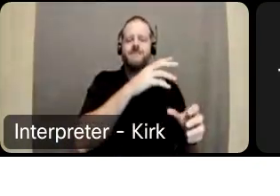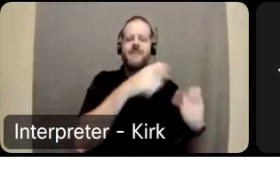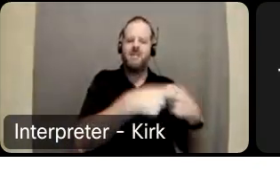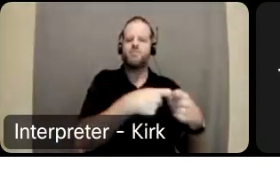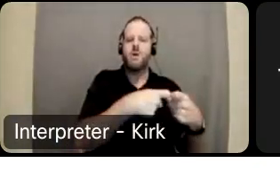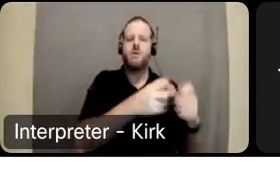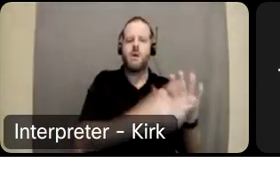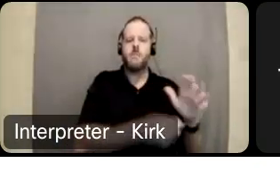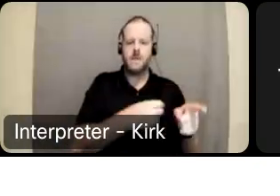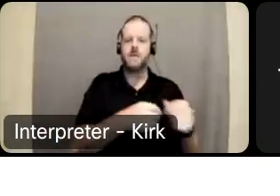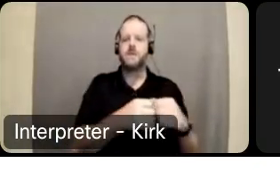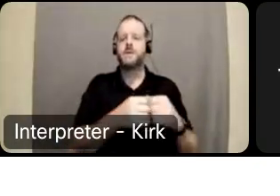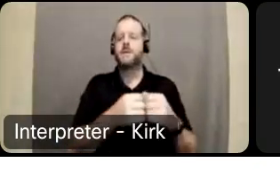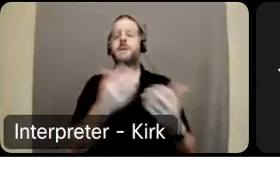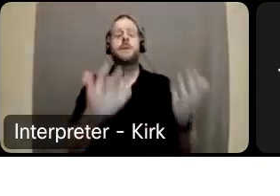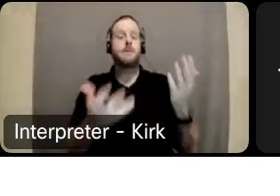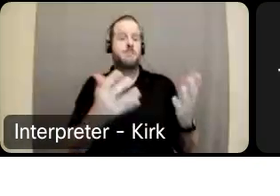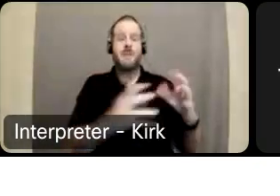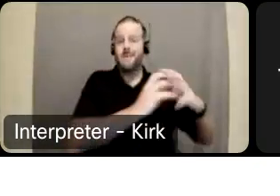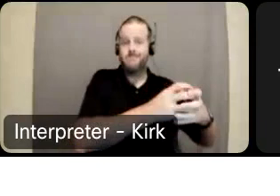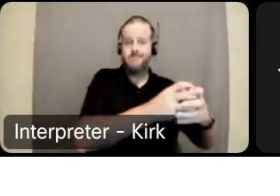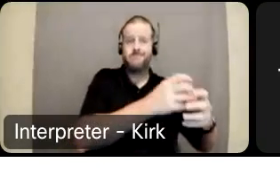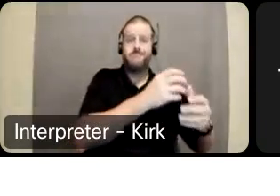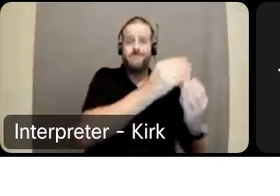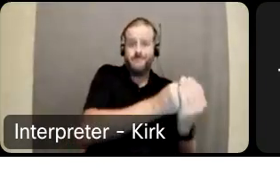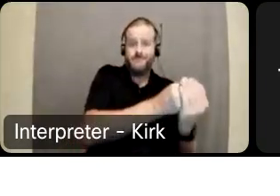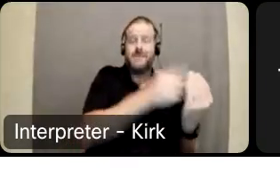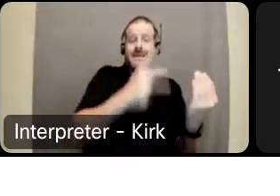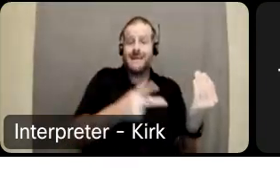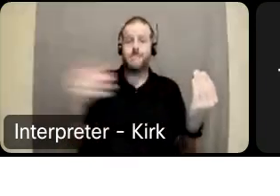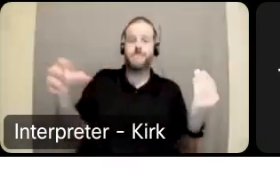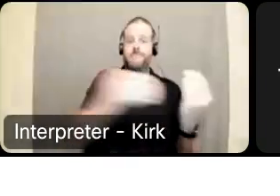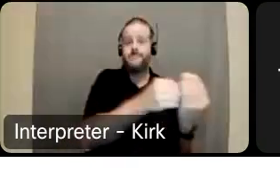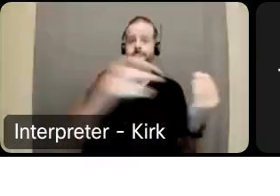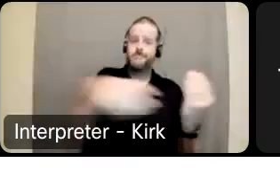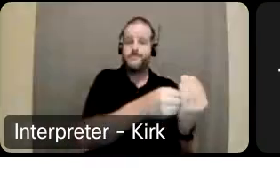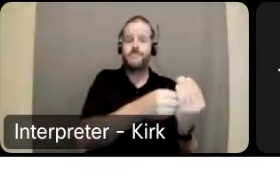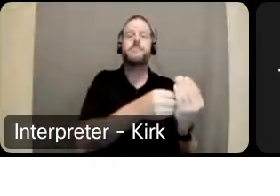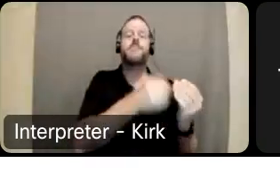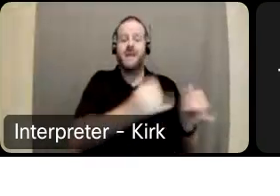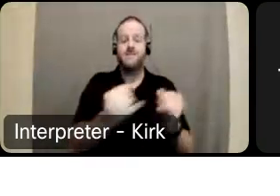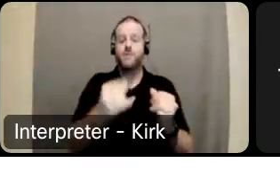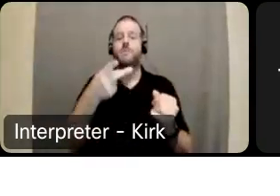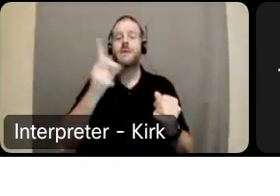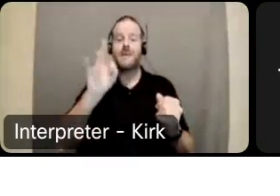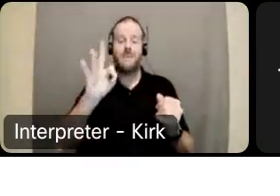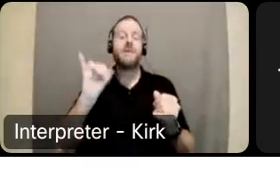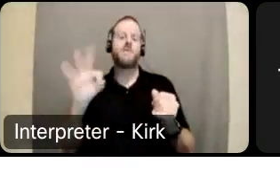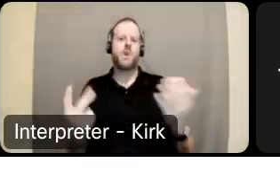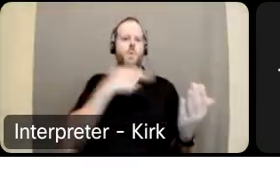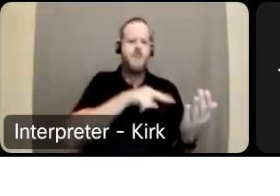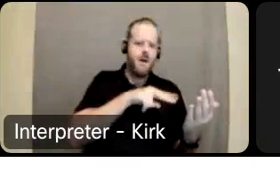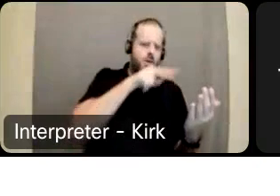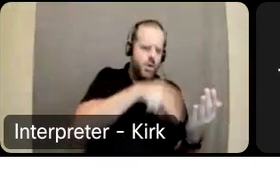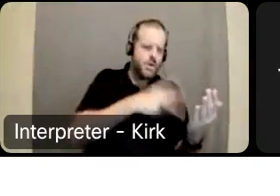electronically. Maybe make a repository so you have all your students' data, the individual PDFs. If you need to go back and look at the data you've